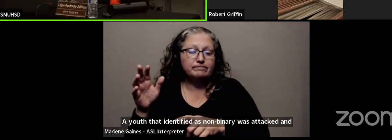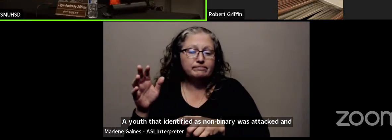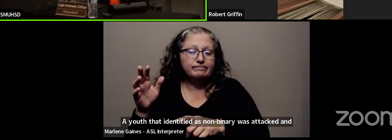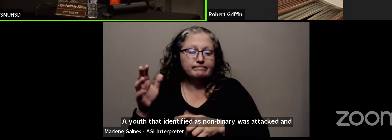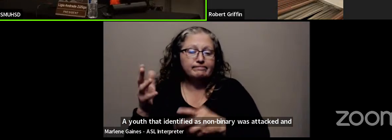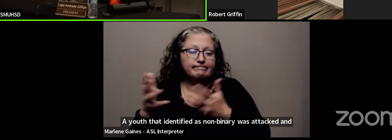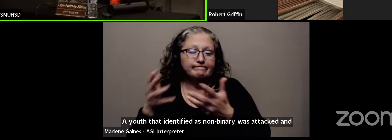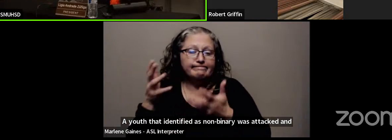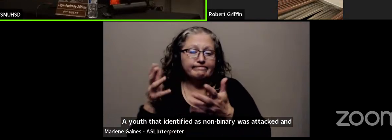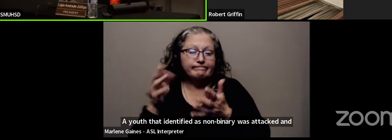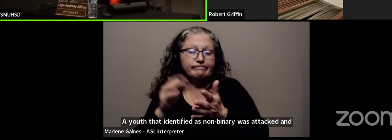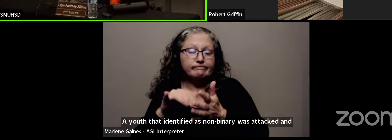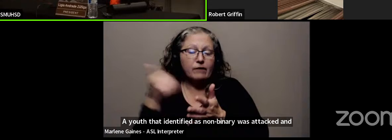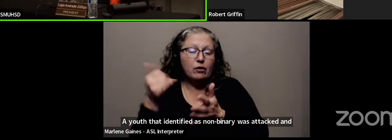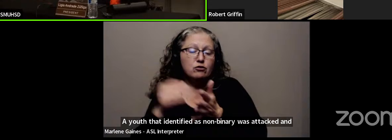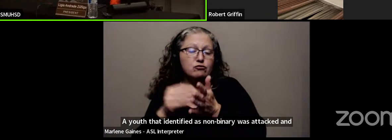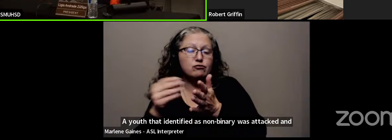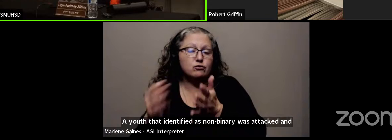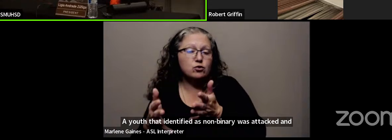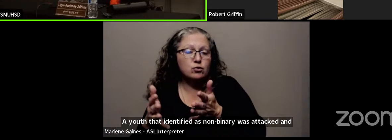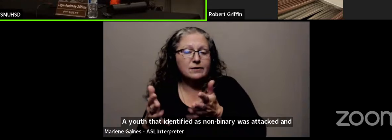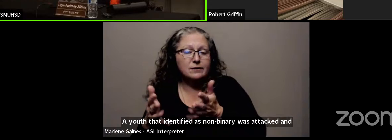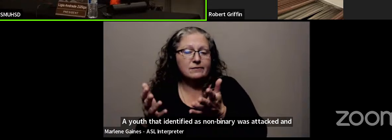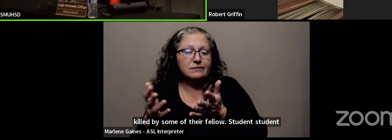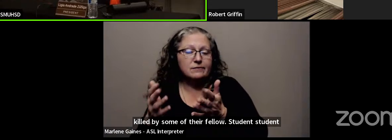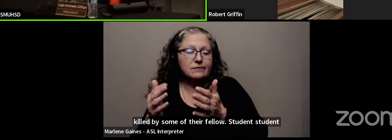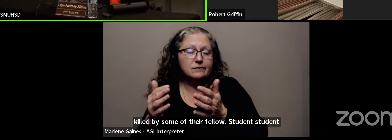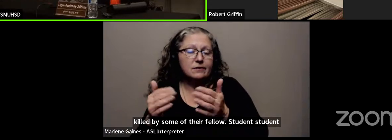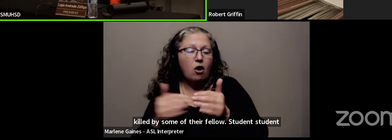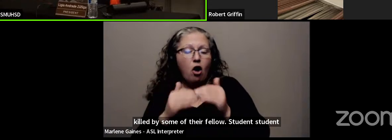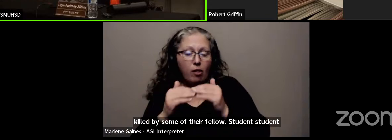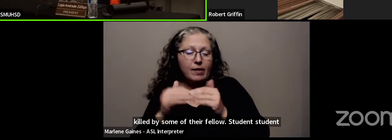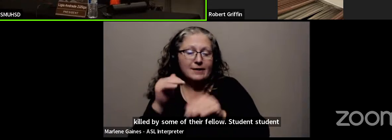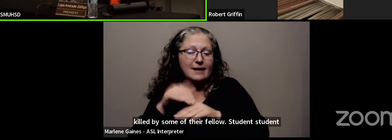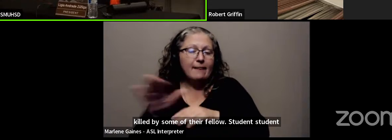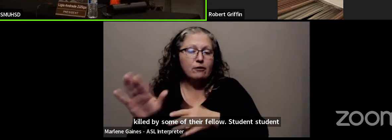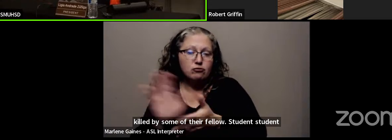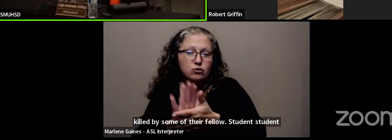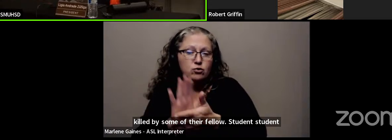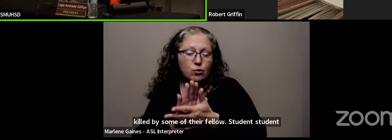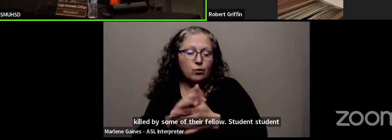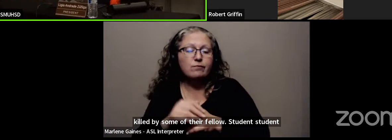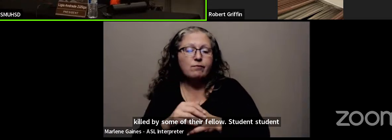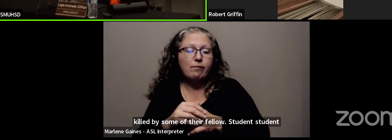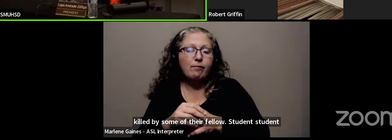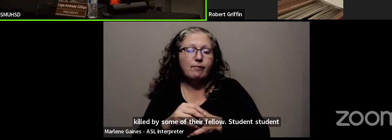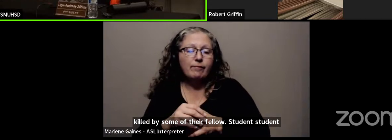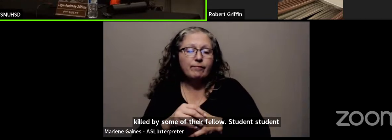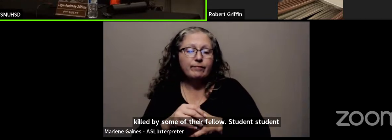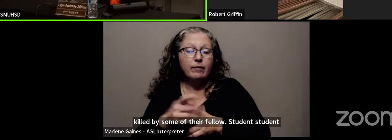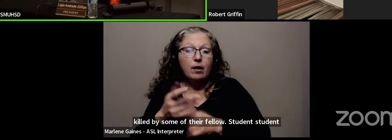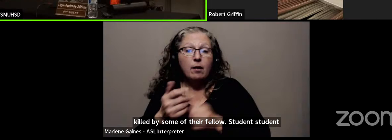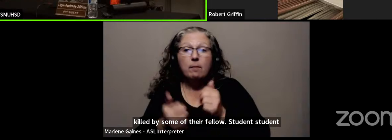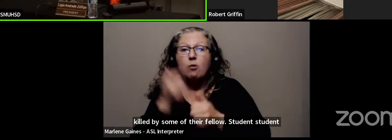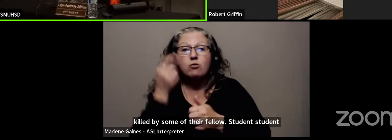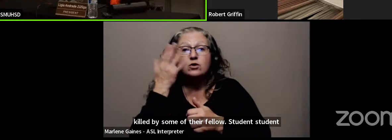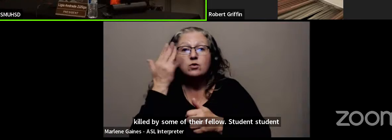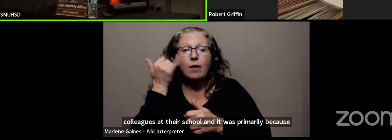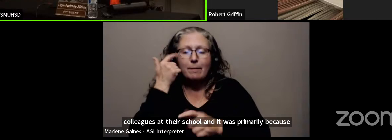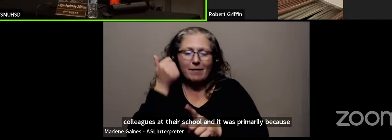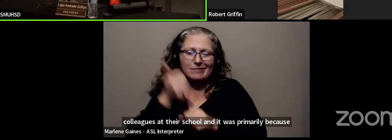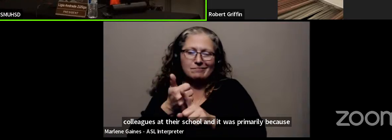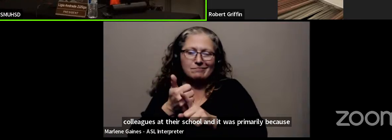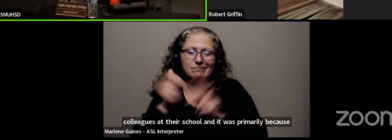fellow student colleagues at their school. And it was primarily because they were